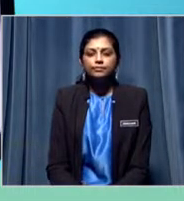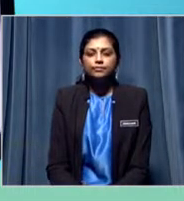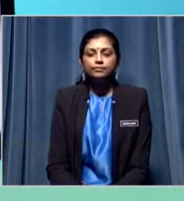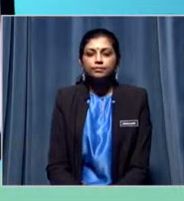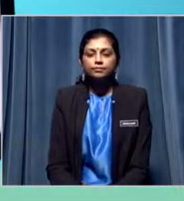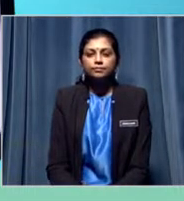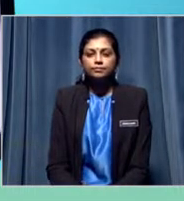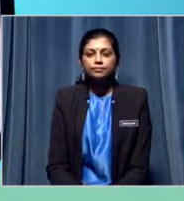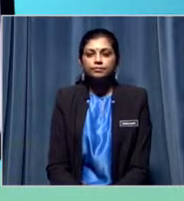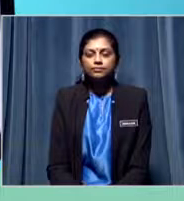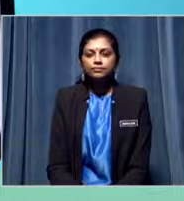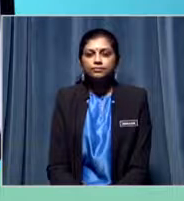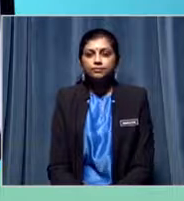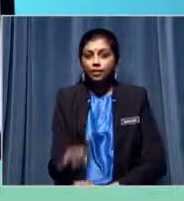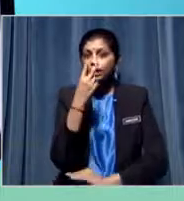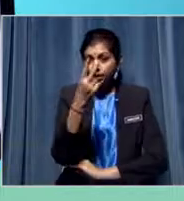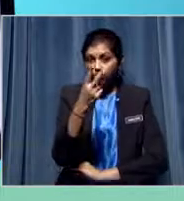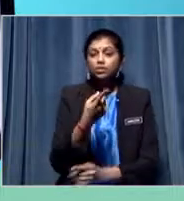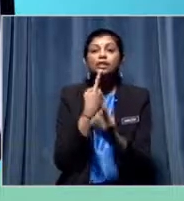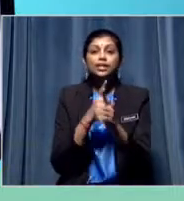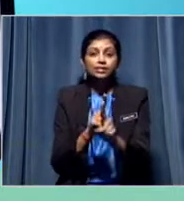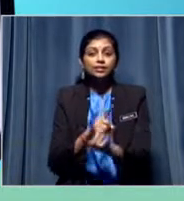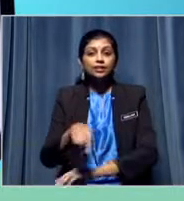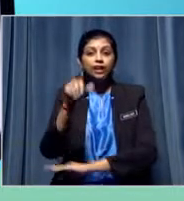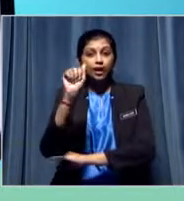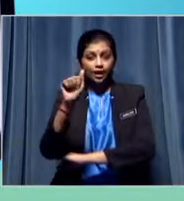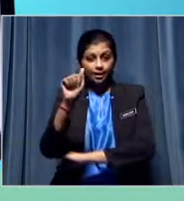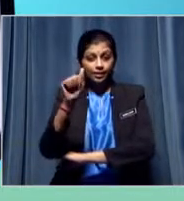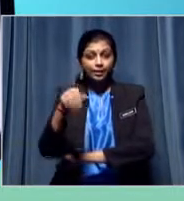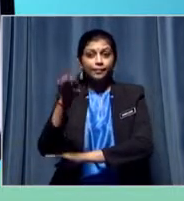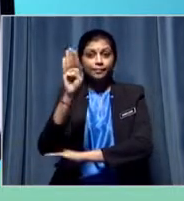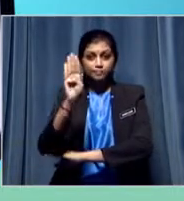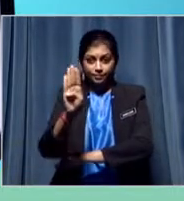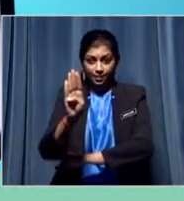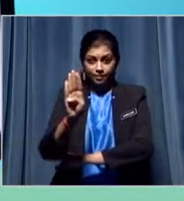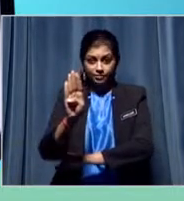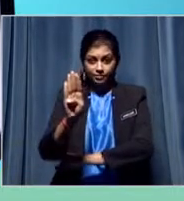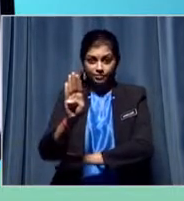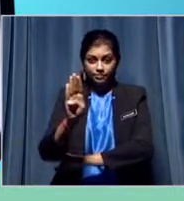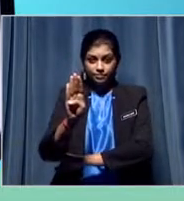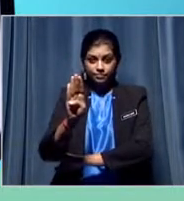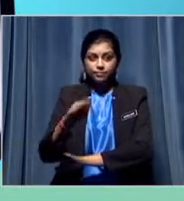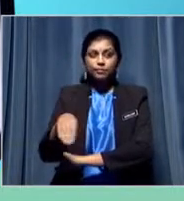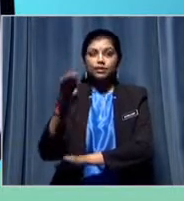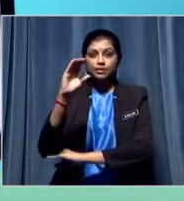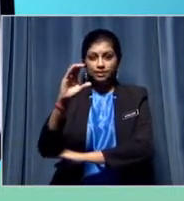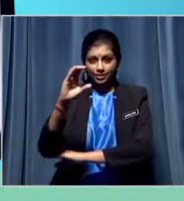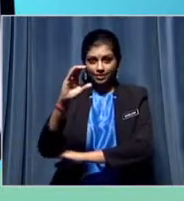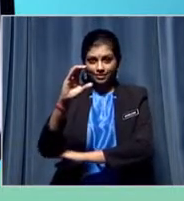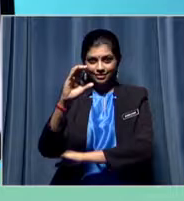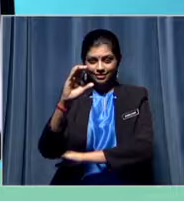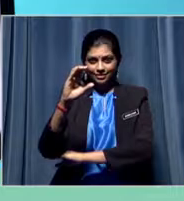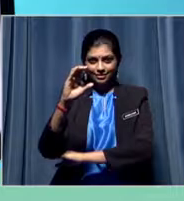true? A will replace, B are going to replace, and